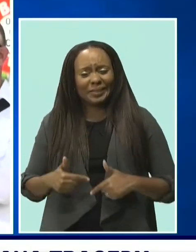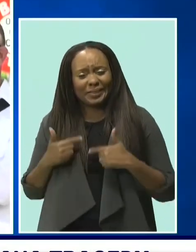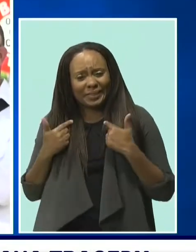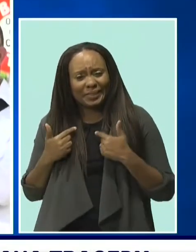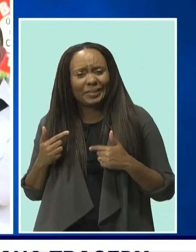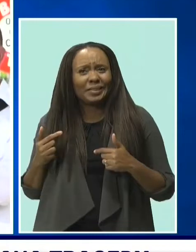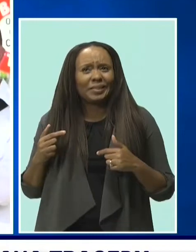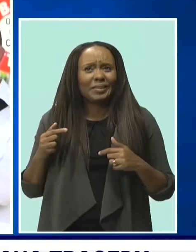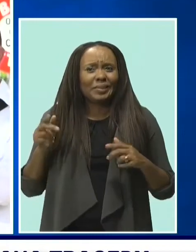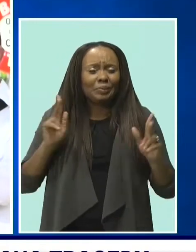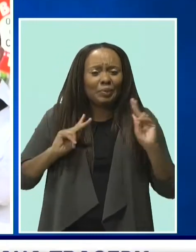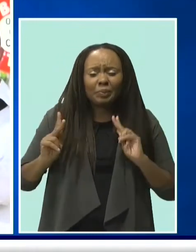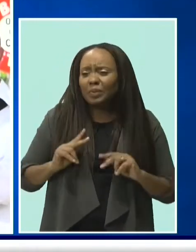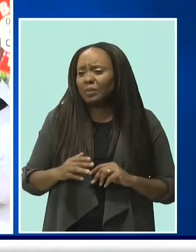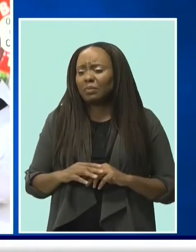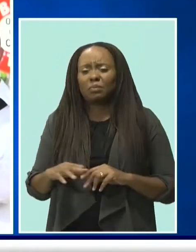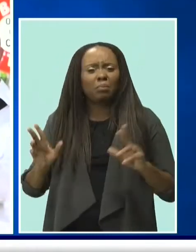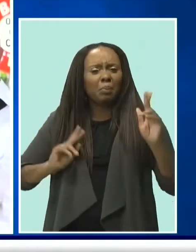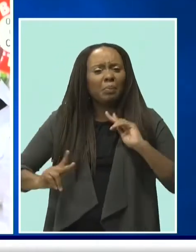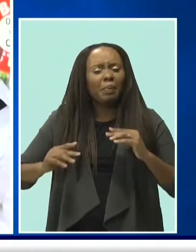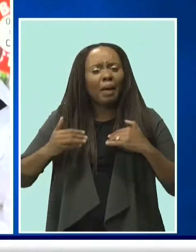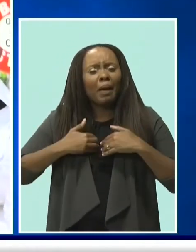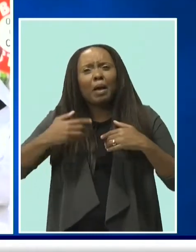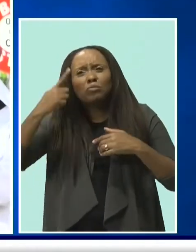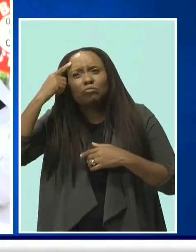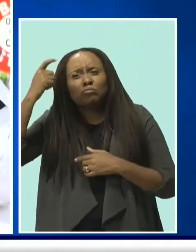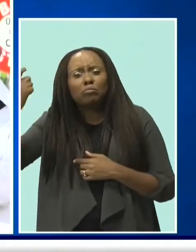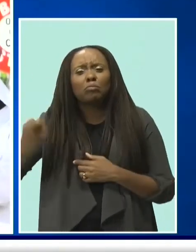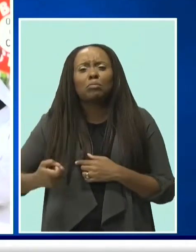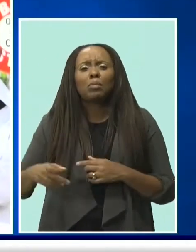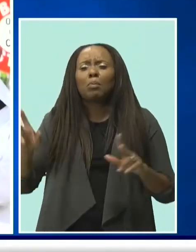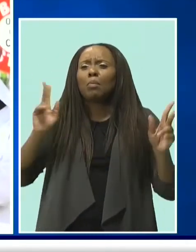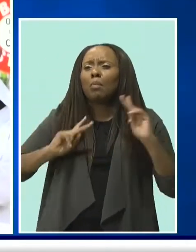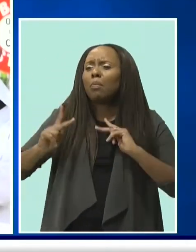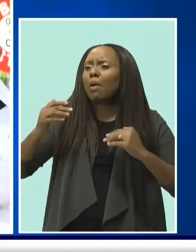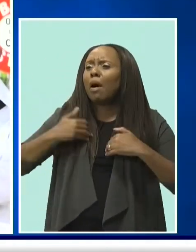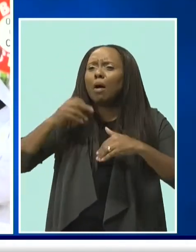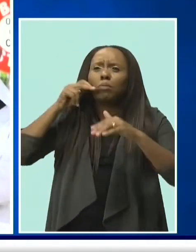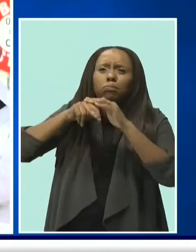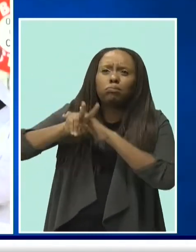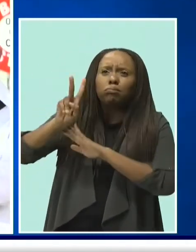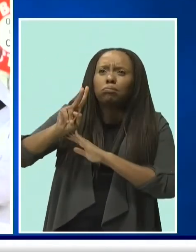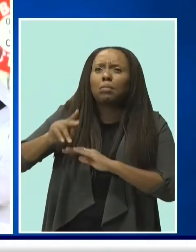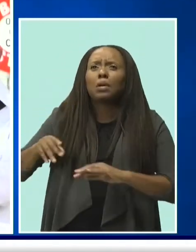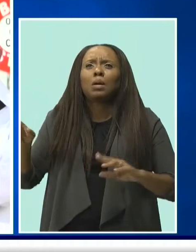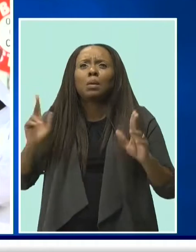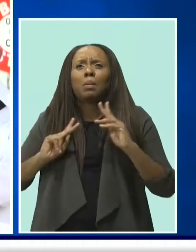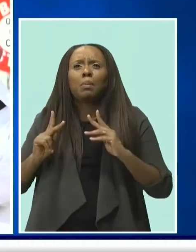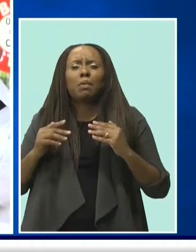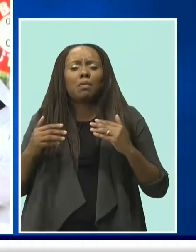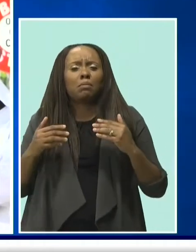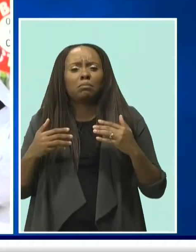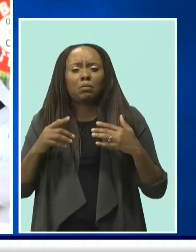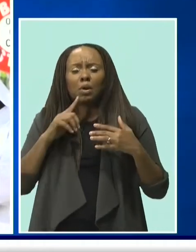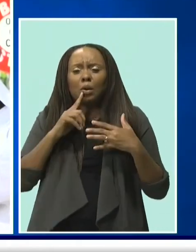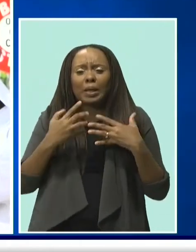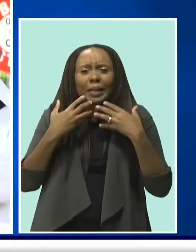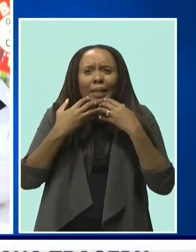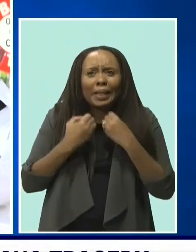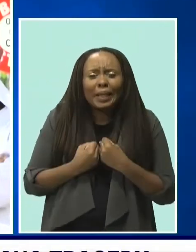breathing, dreaming, aspiring, loving human